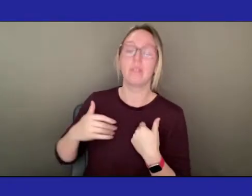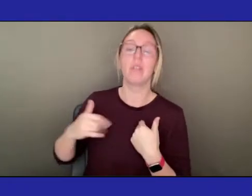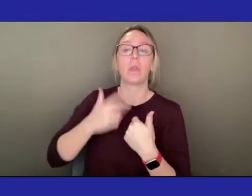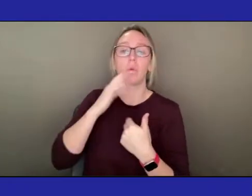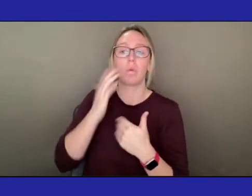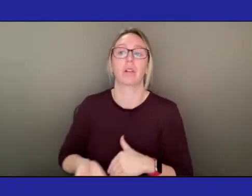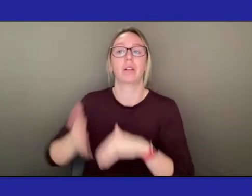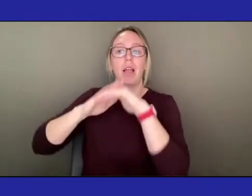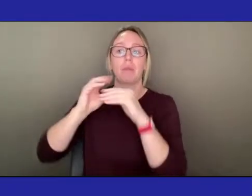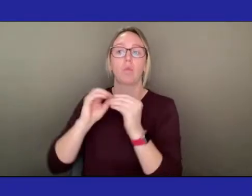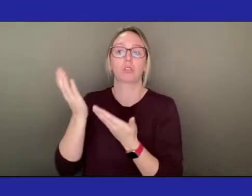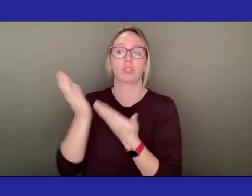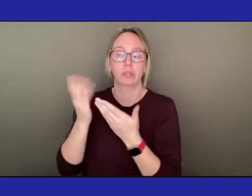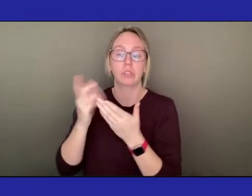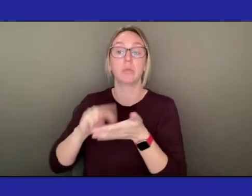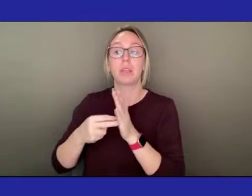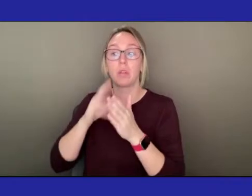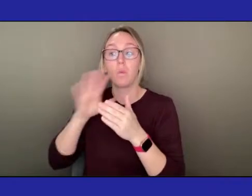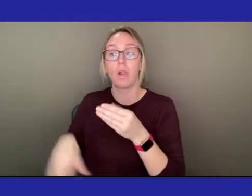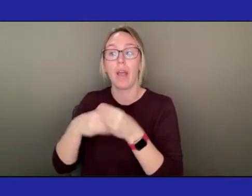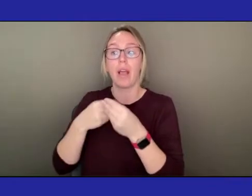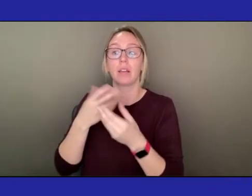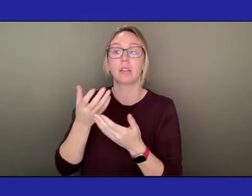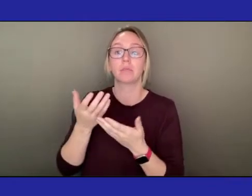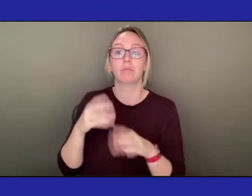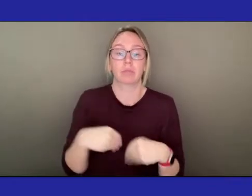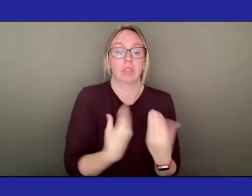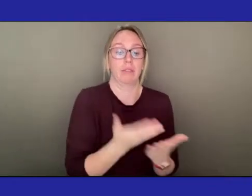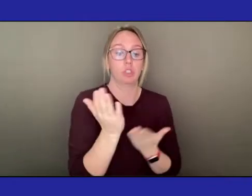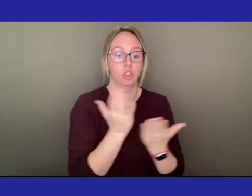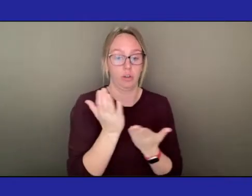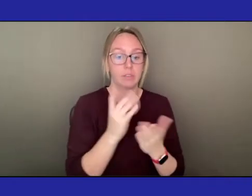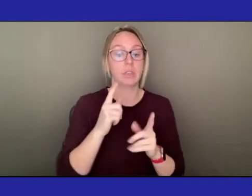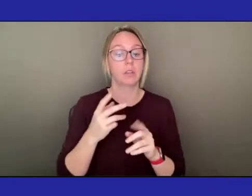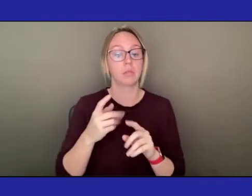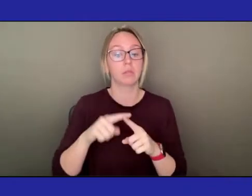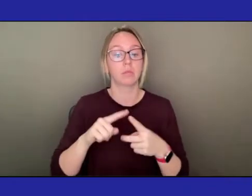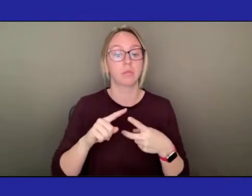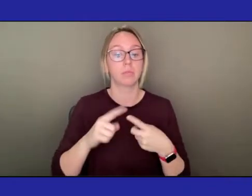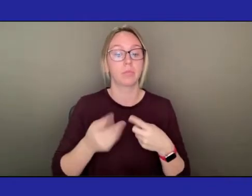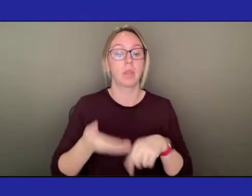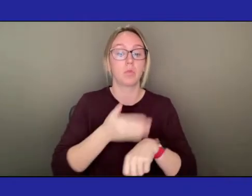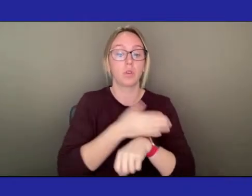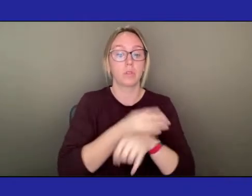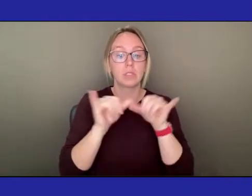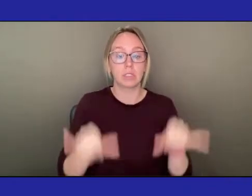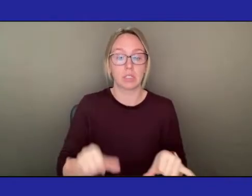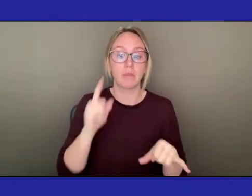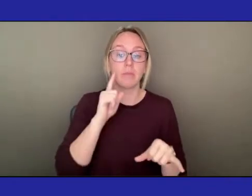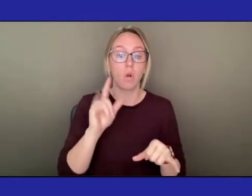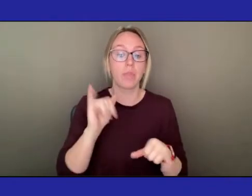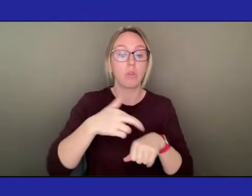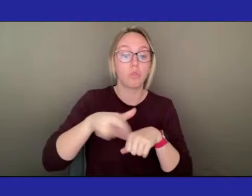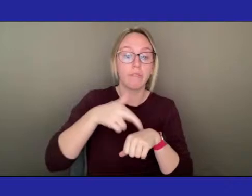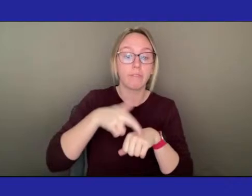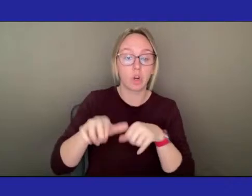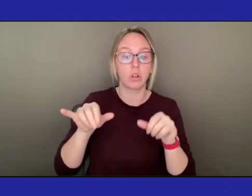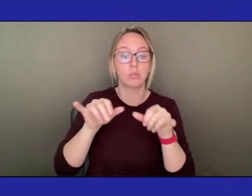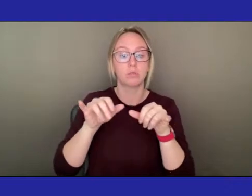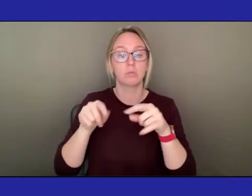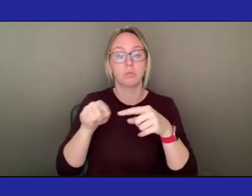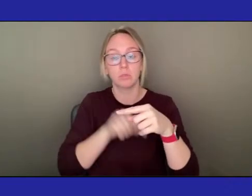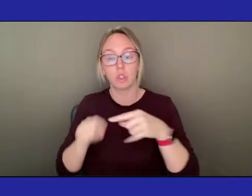additional deliverables, including improved systems for closing the loop on referrals and communicating with our staff, new standards